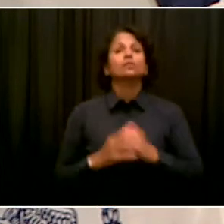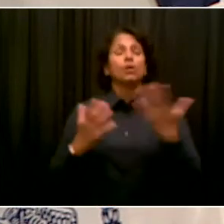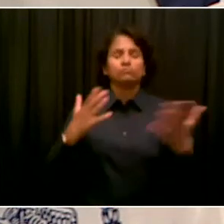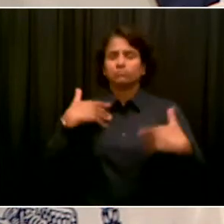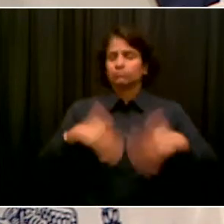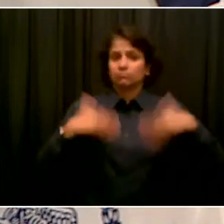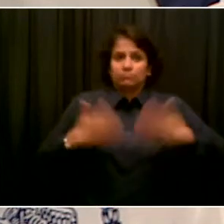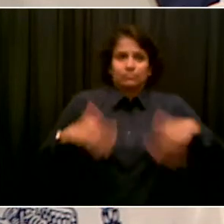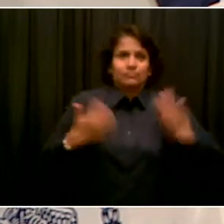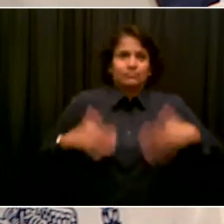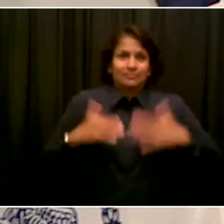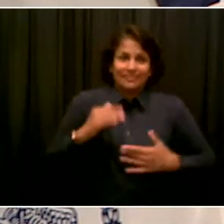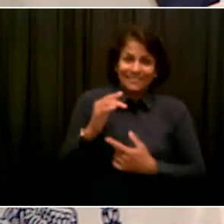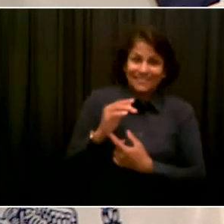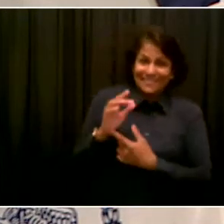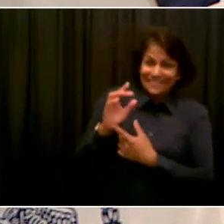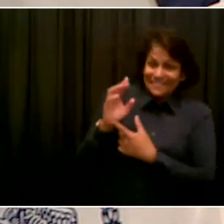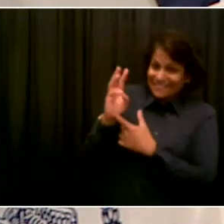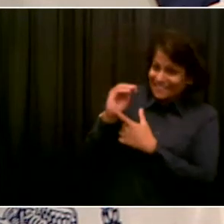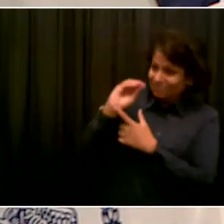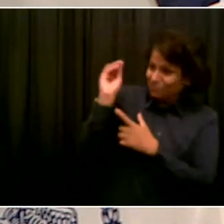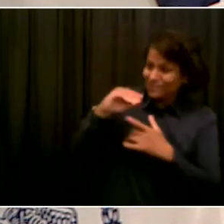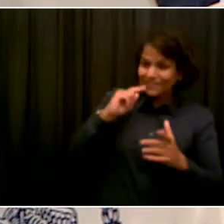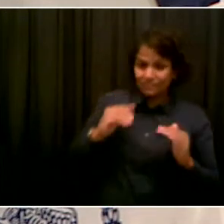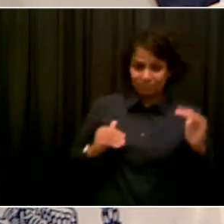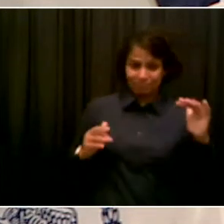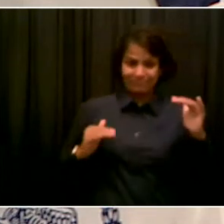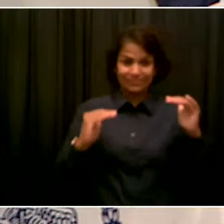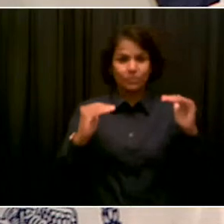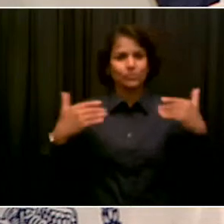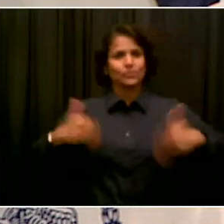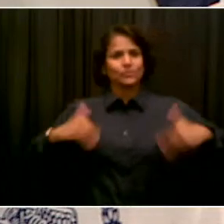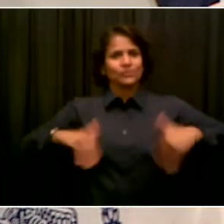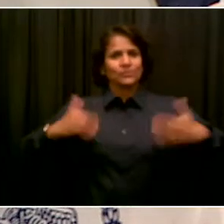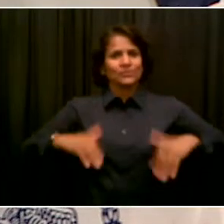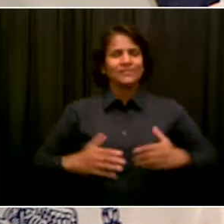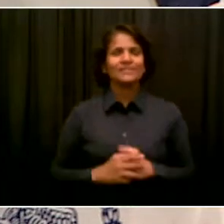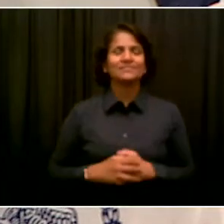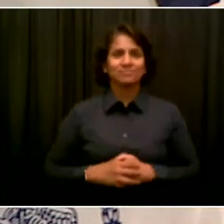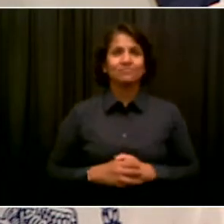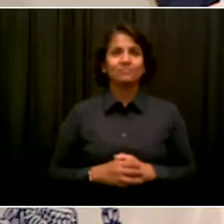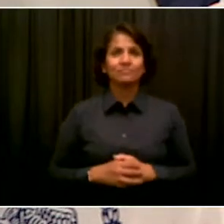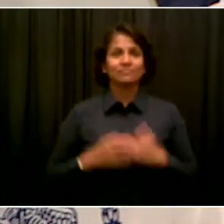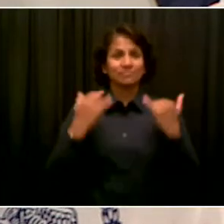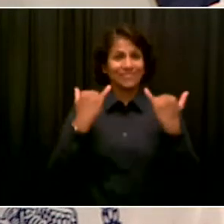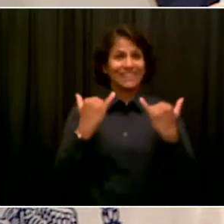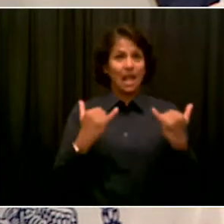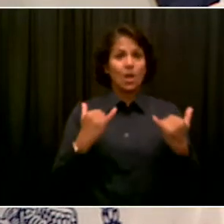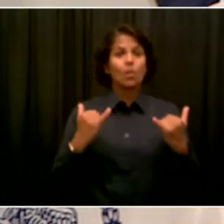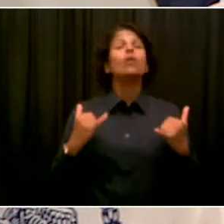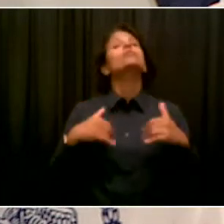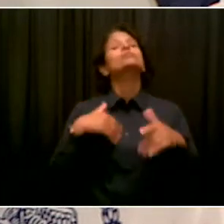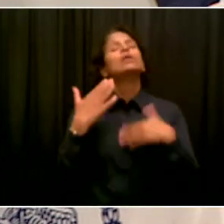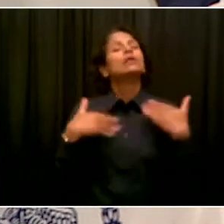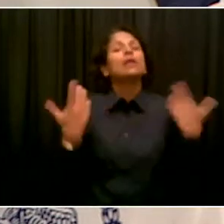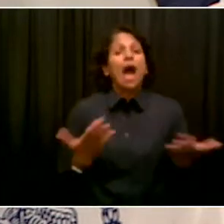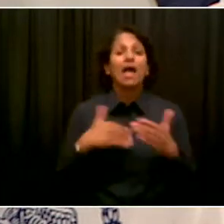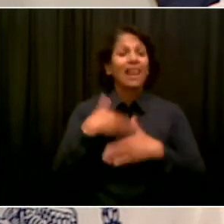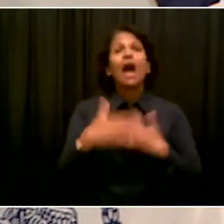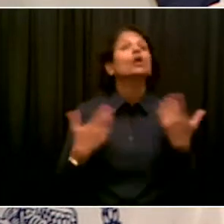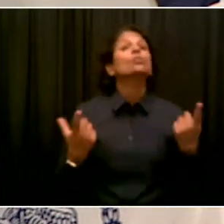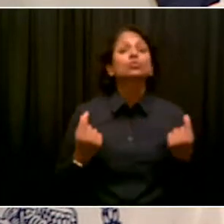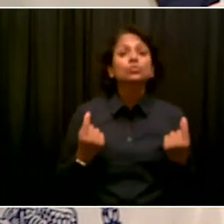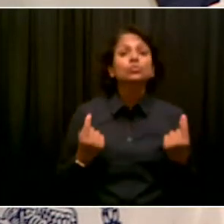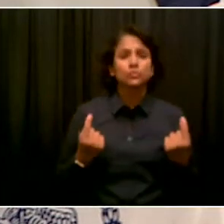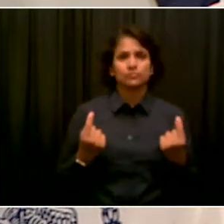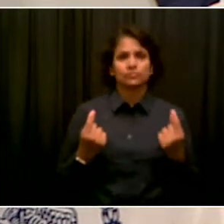dose. So we know now the question is, where do we go from here? We are going to keep building our vaccination effort constantly.